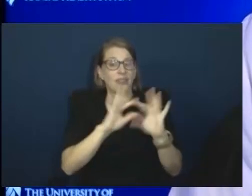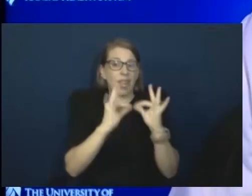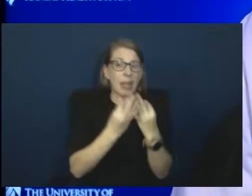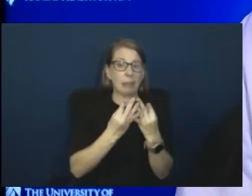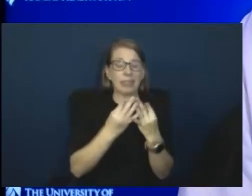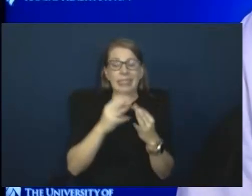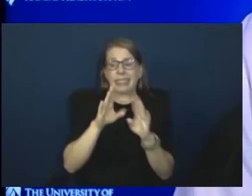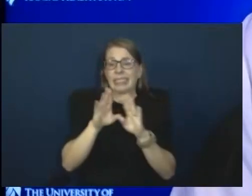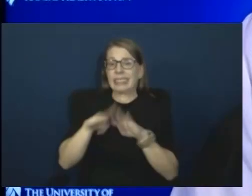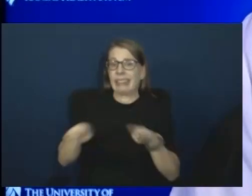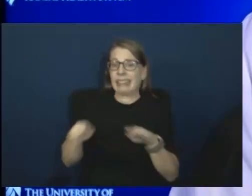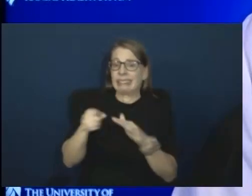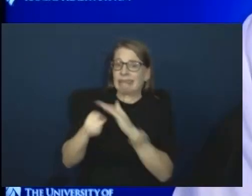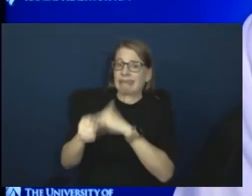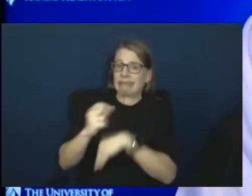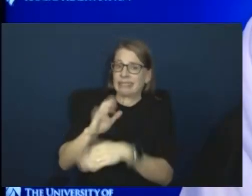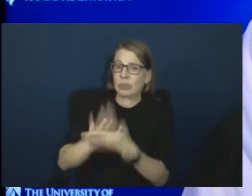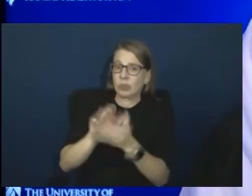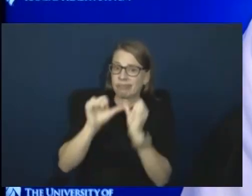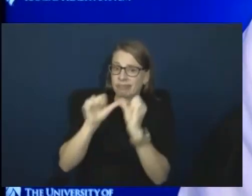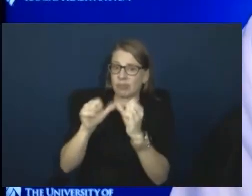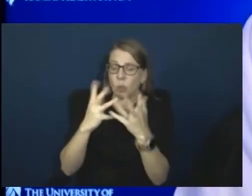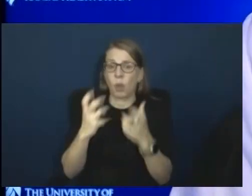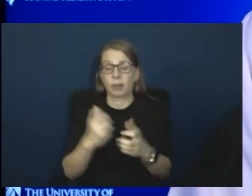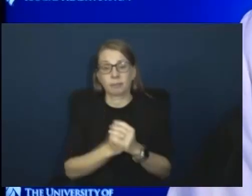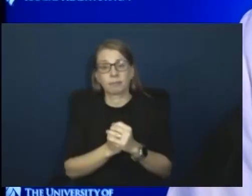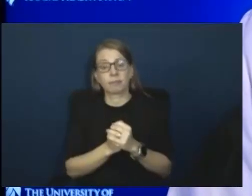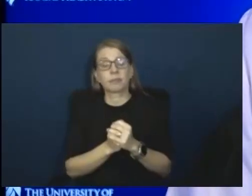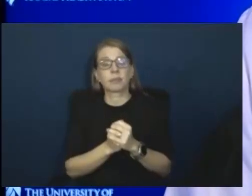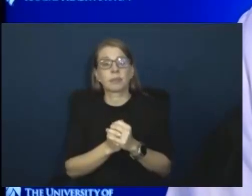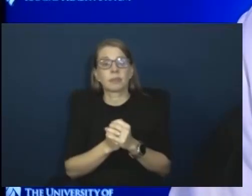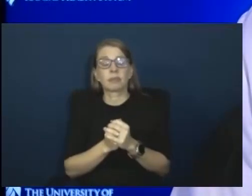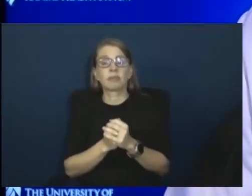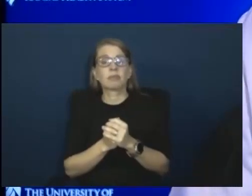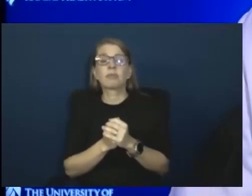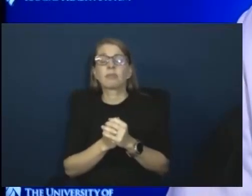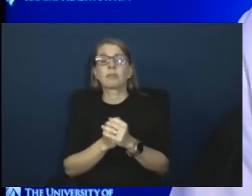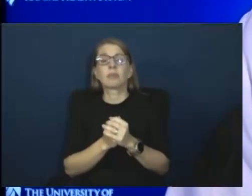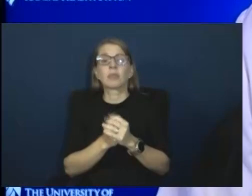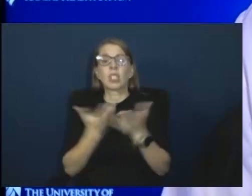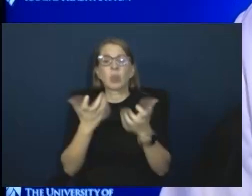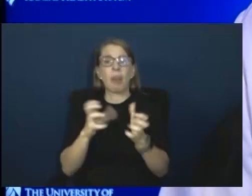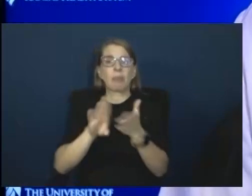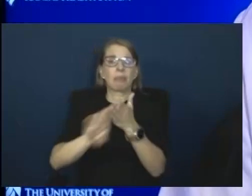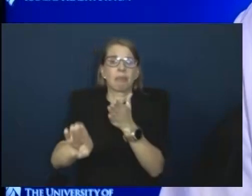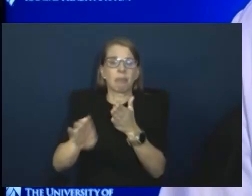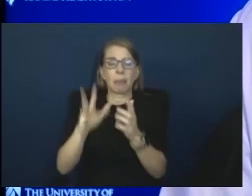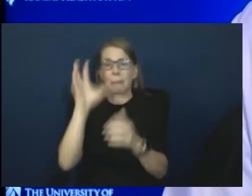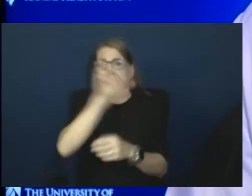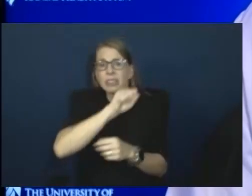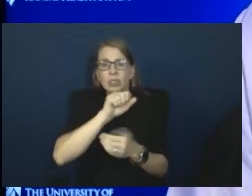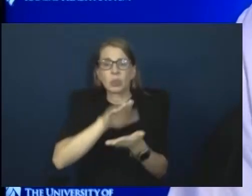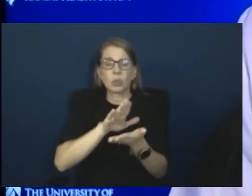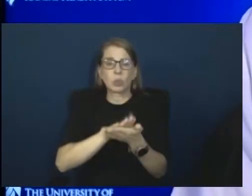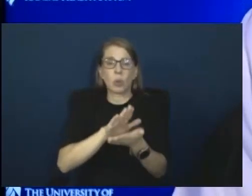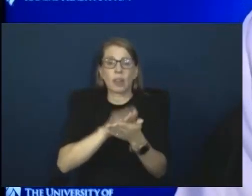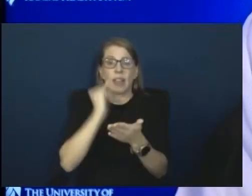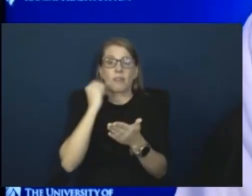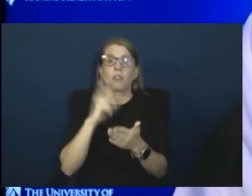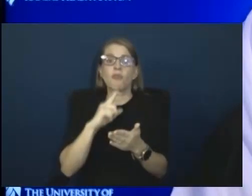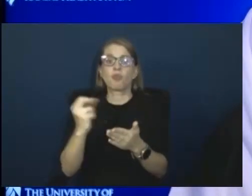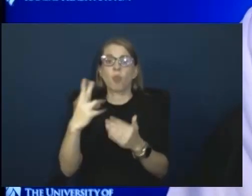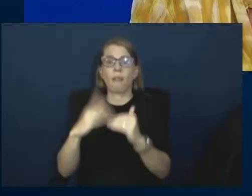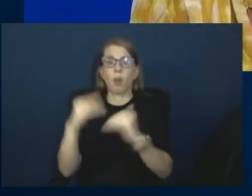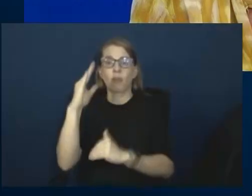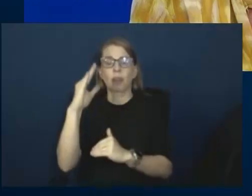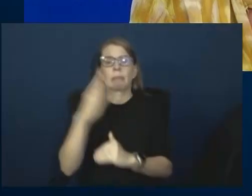your kids doing extracurricular things and not losing participation days. If they're 12 and over, please go get vaccinated. All right, so Dr. Hawkinson,